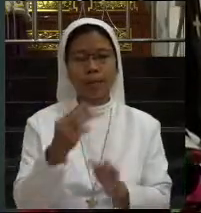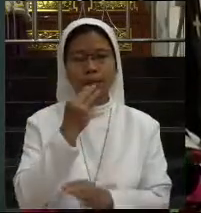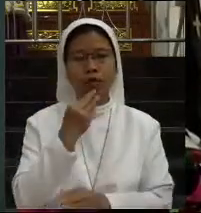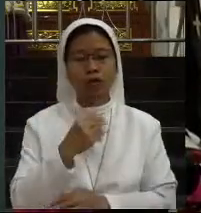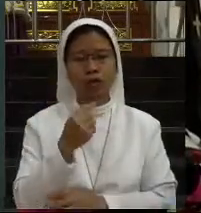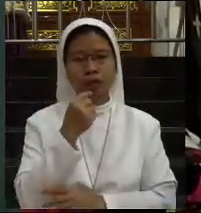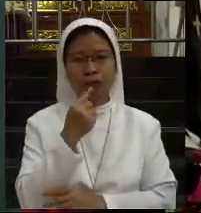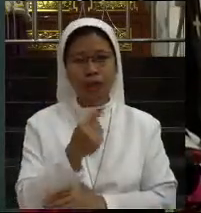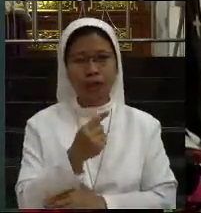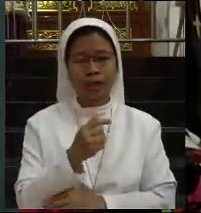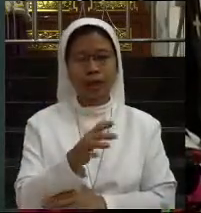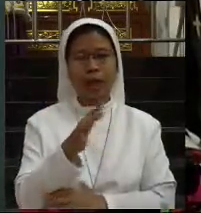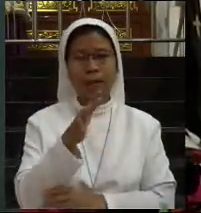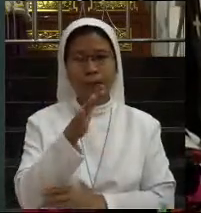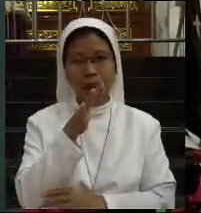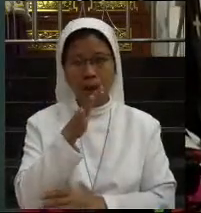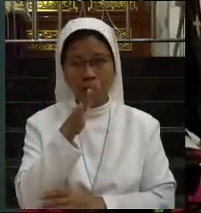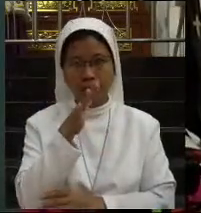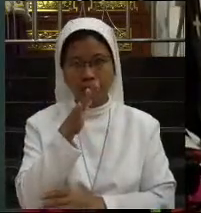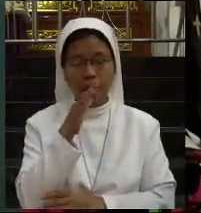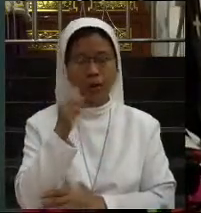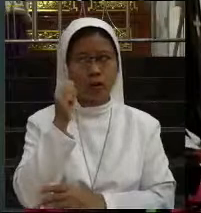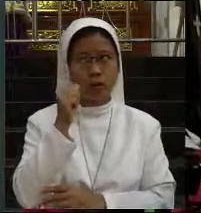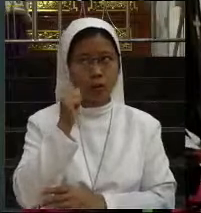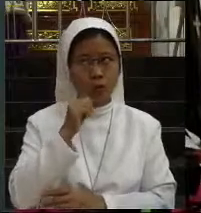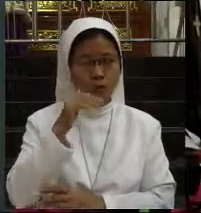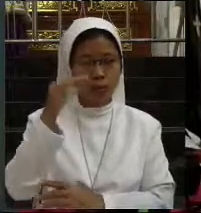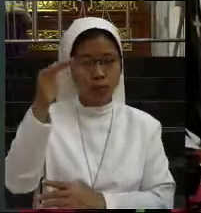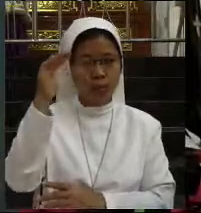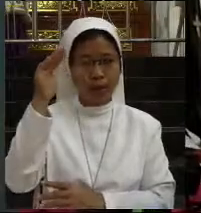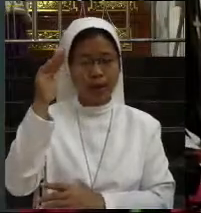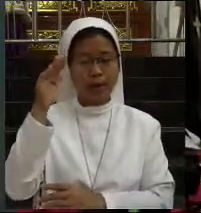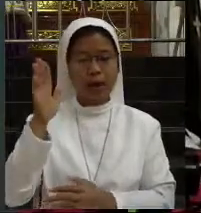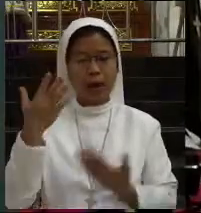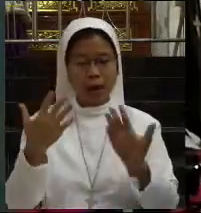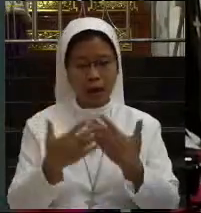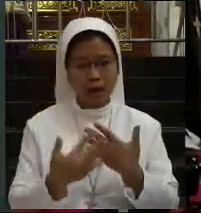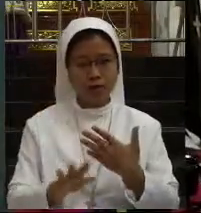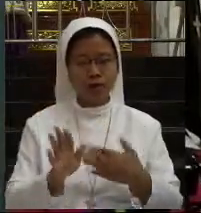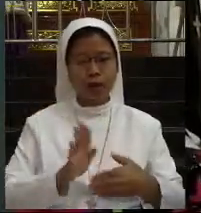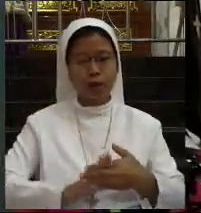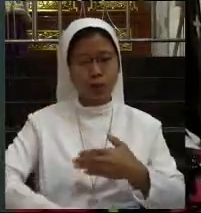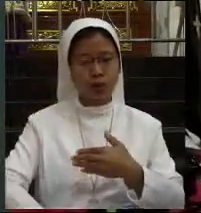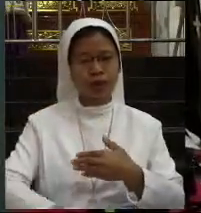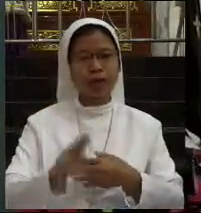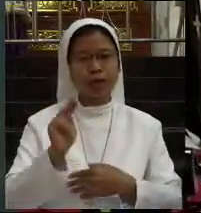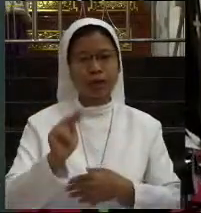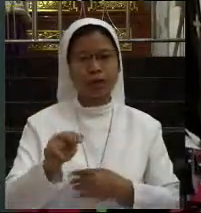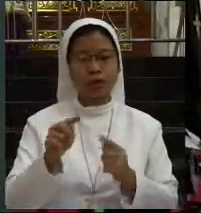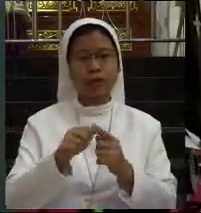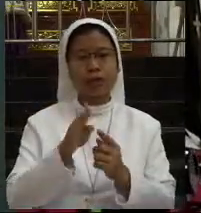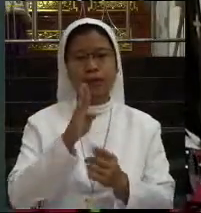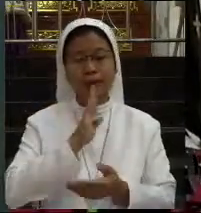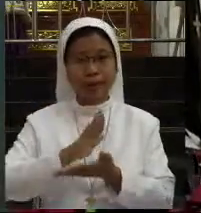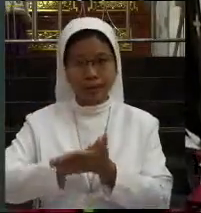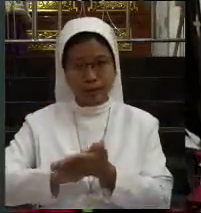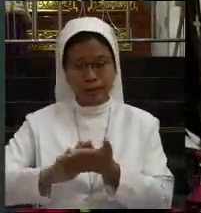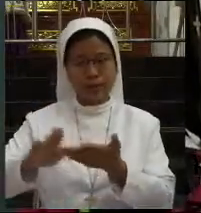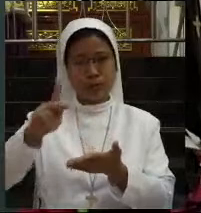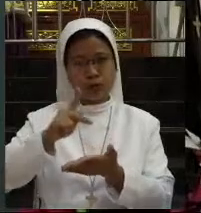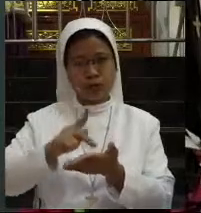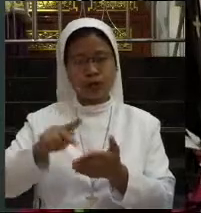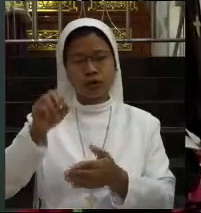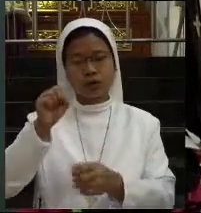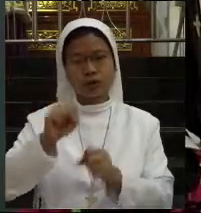birth, the woman has to be purified. And the second is the presentation of